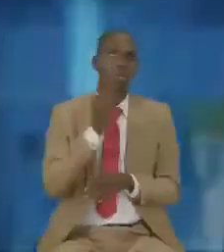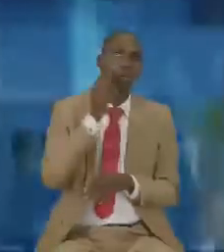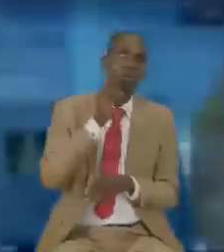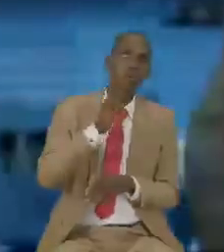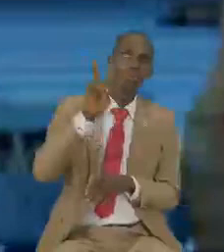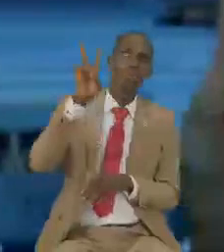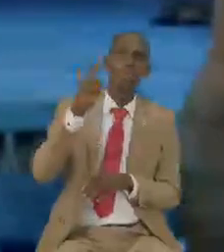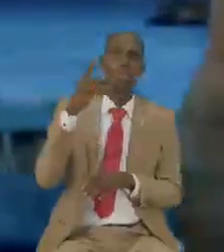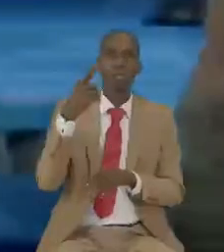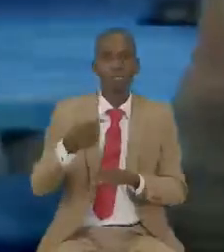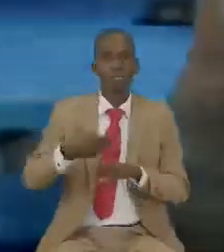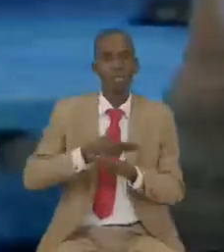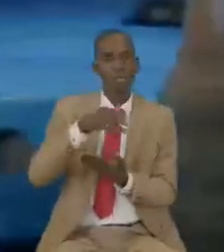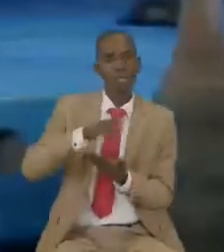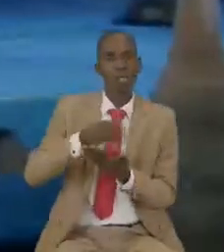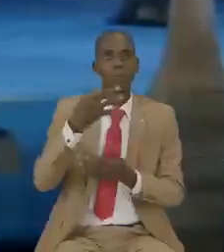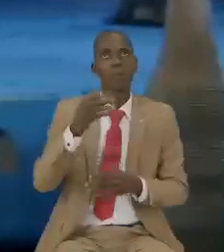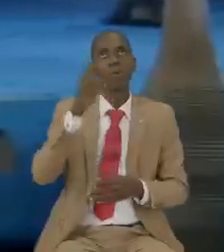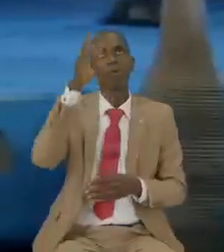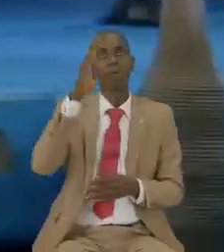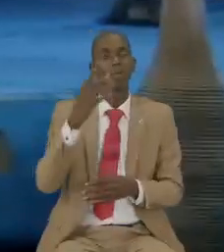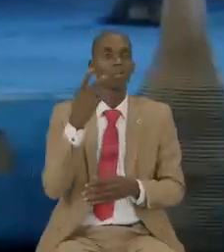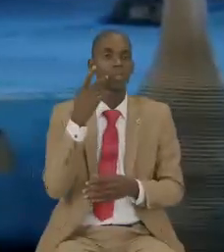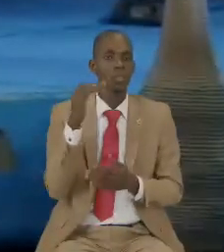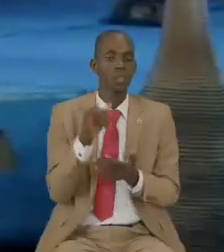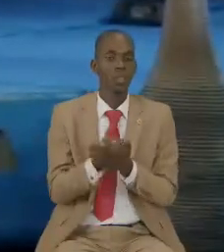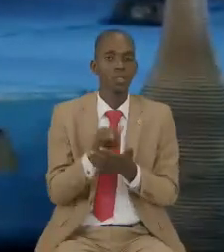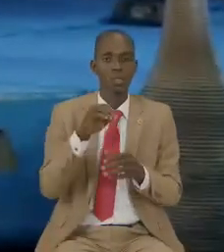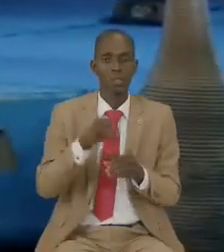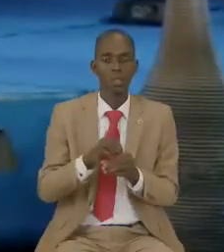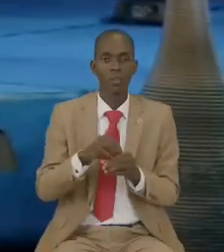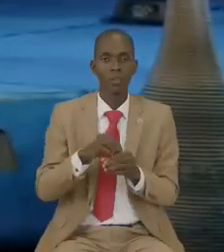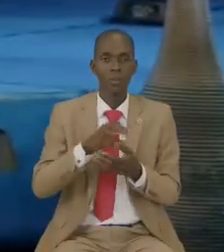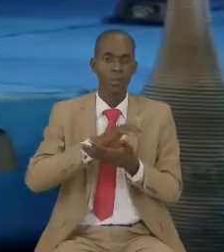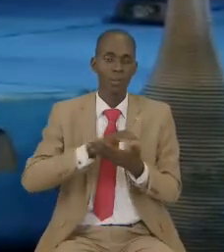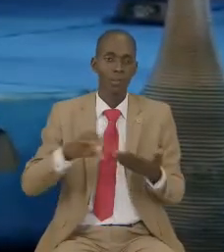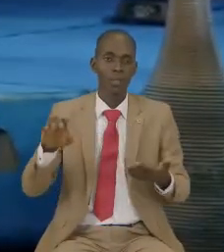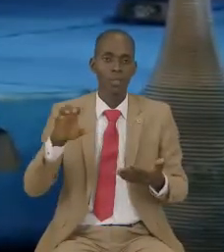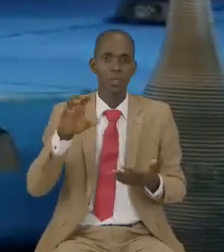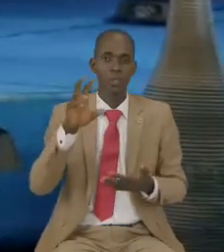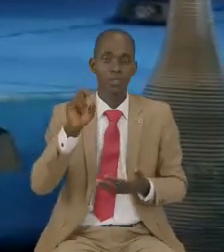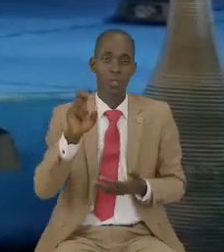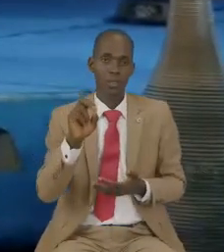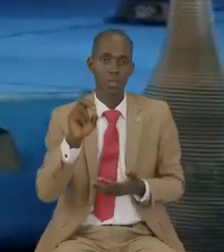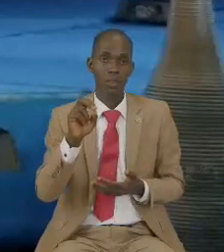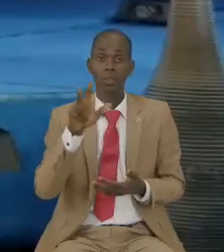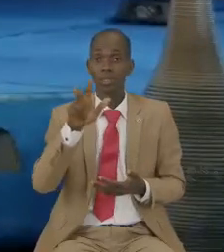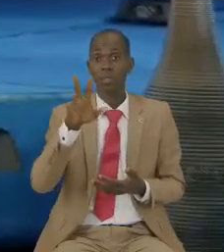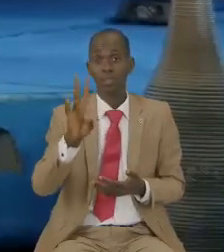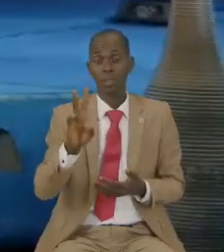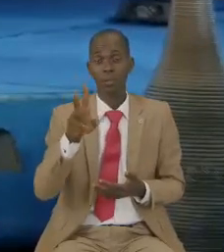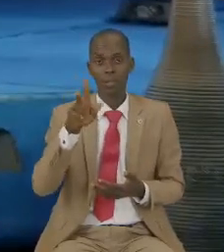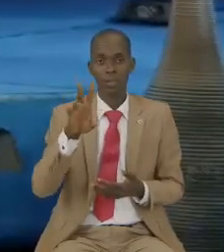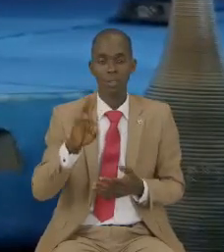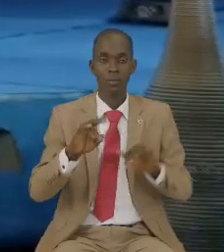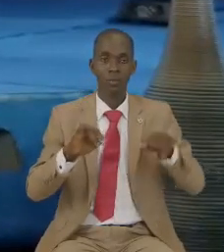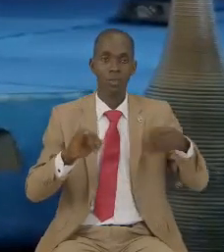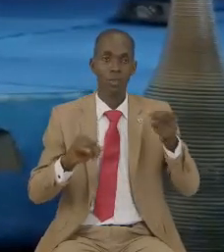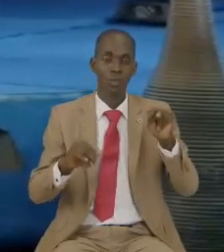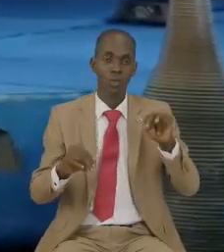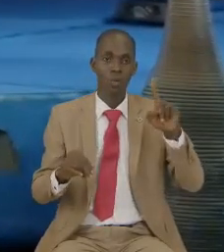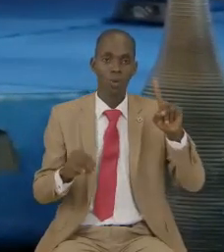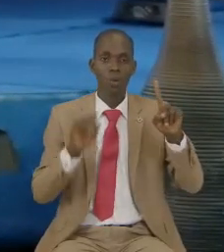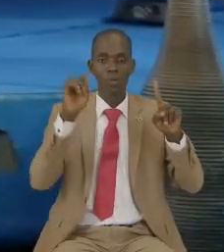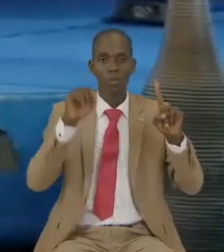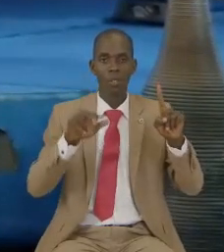Lamb of God. And look at that in verse 30. In verse 37, it says, and